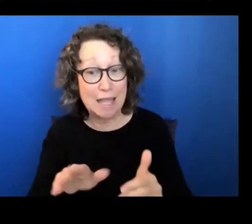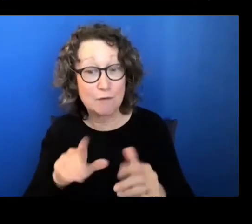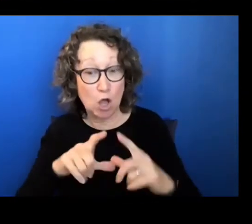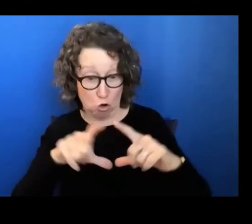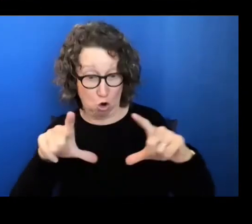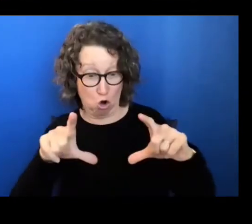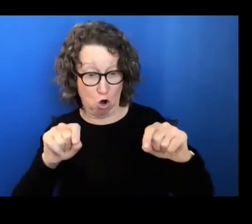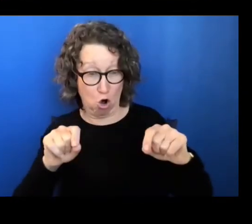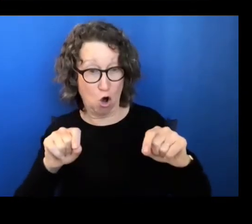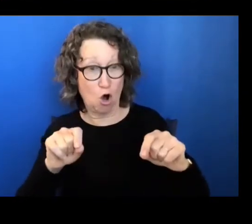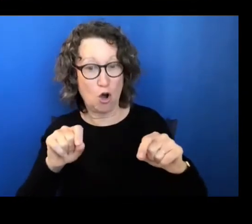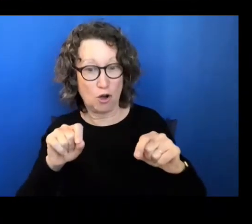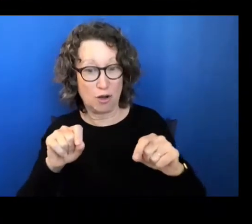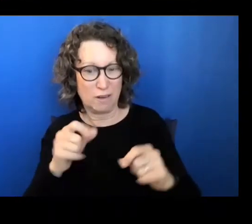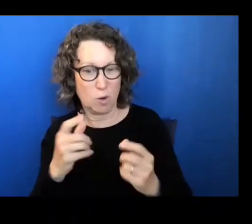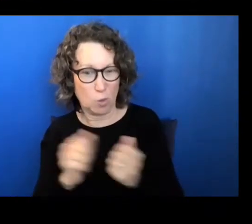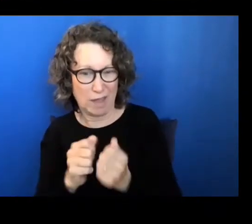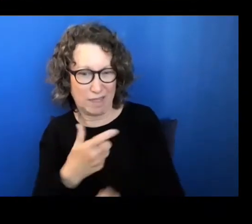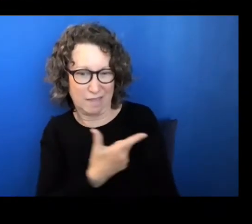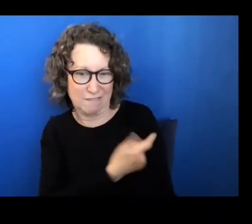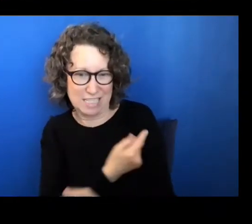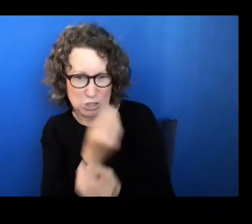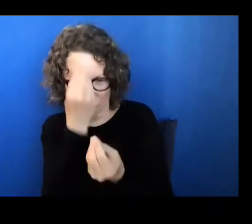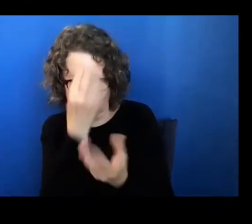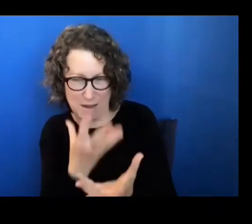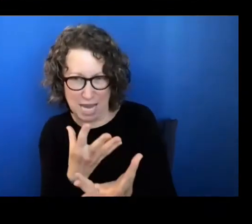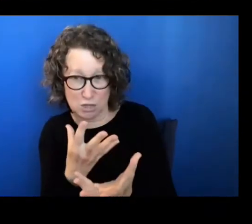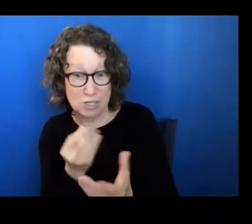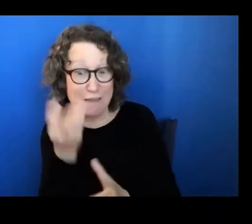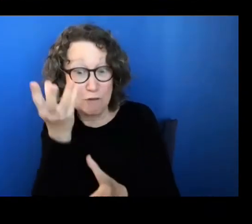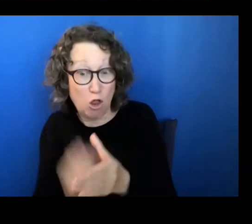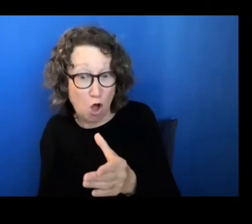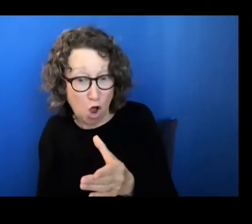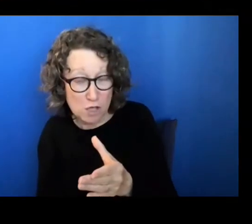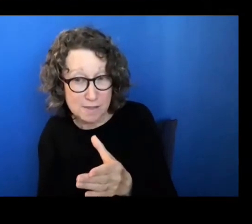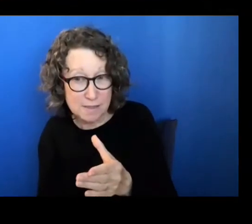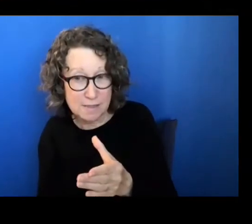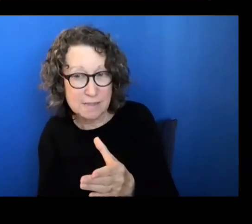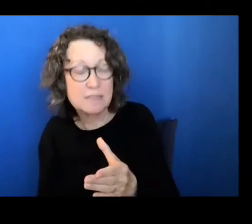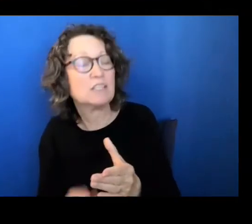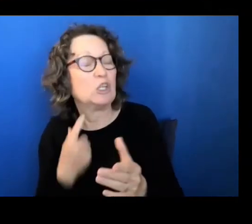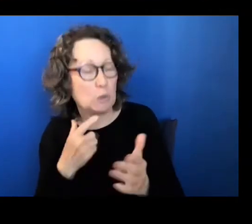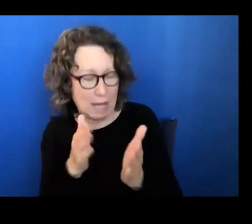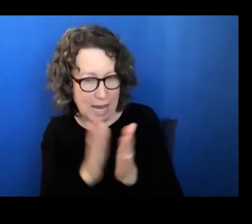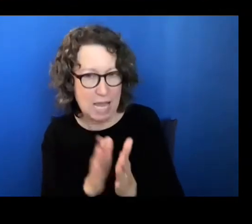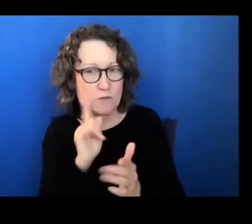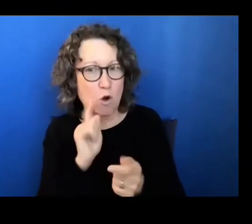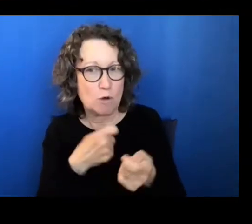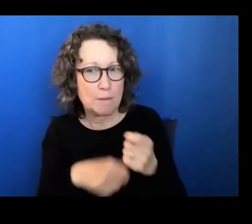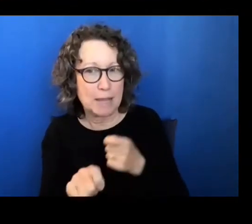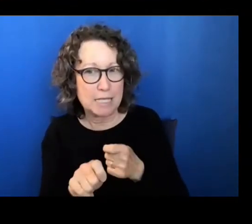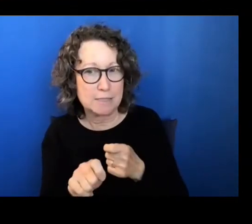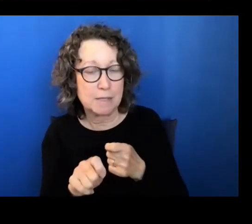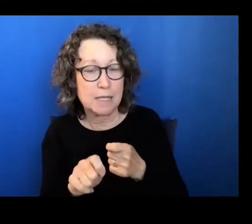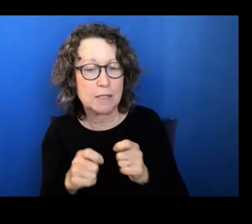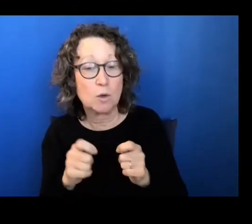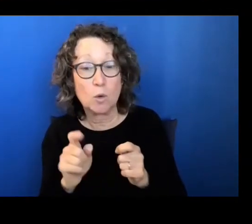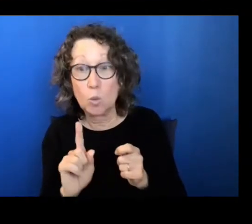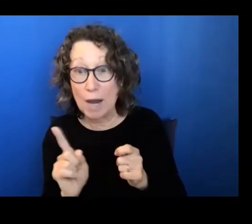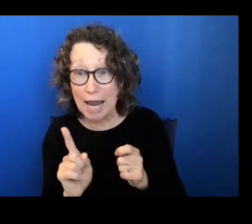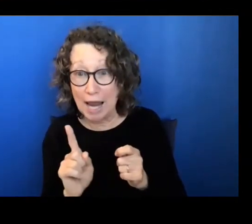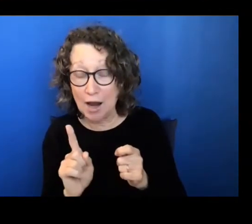your vaccination card, you could get a replacement from the place that